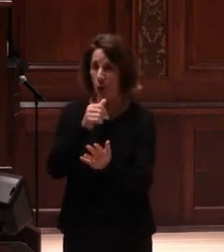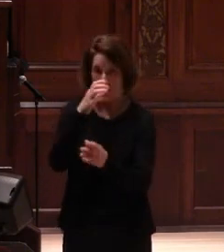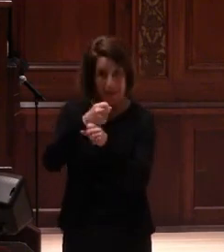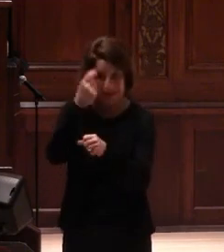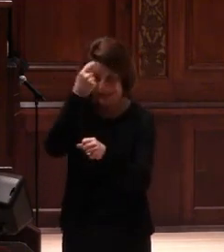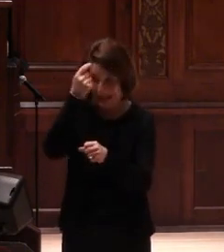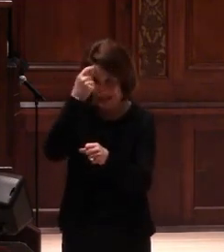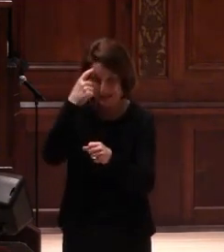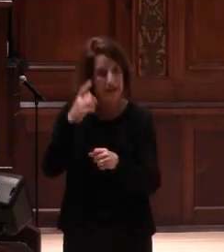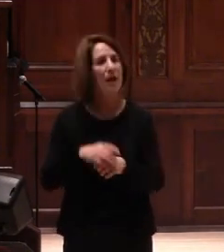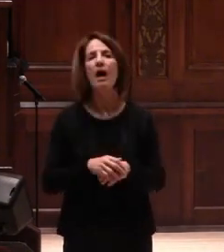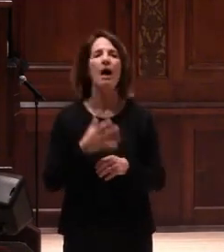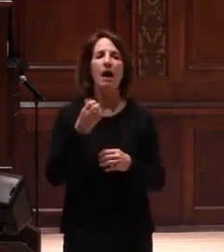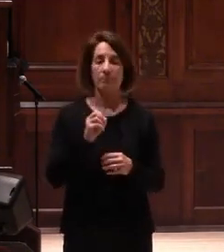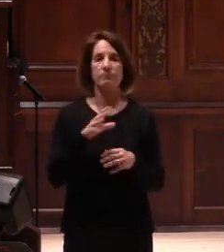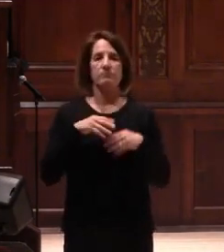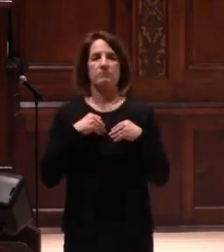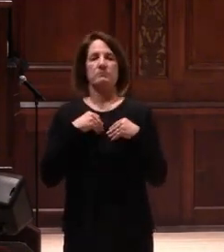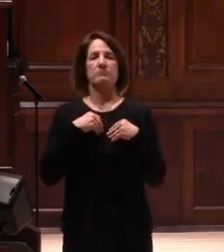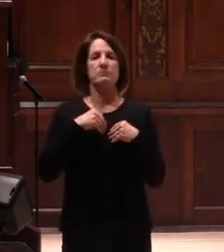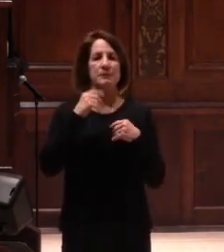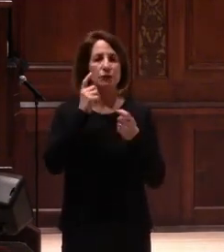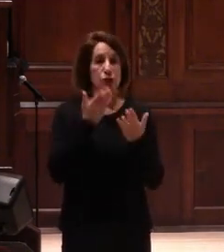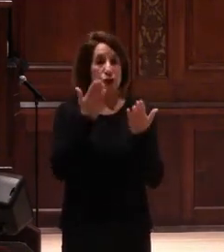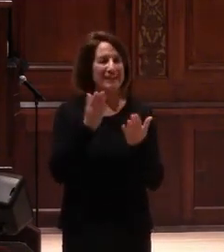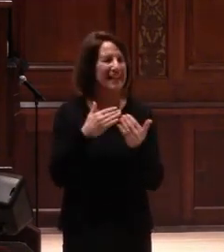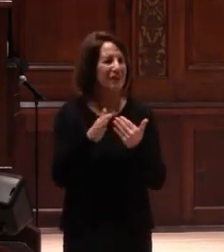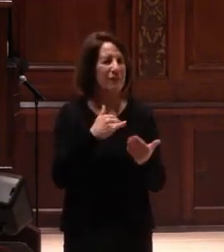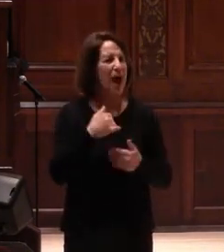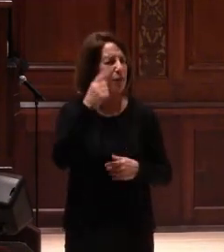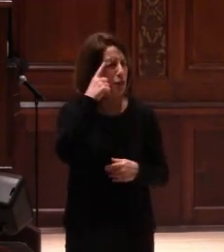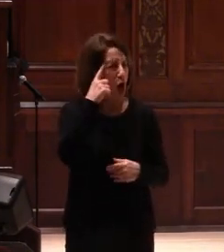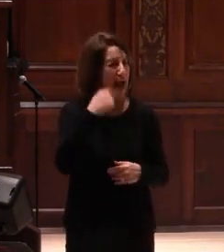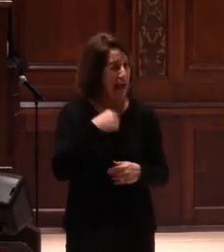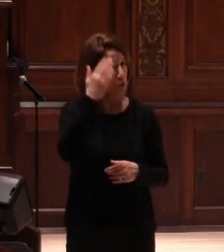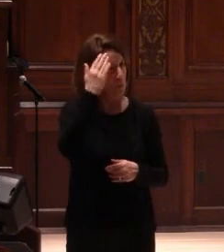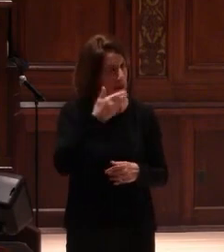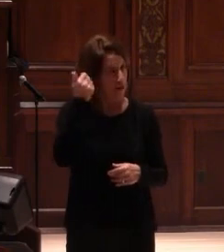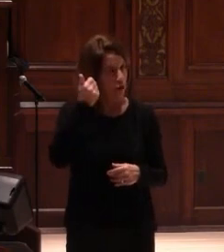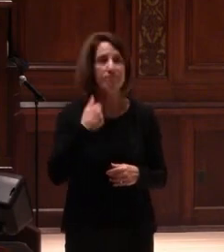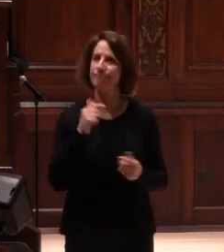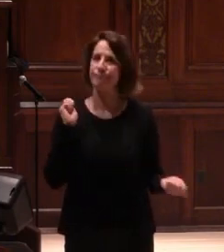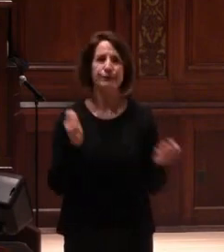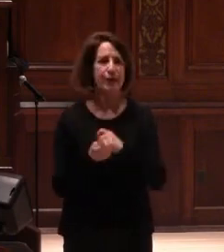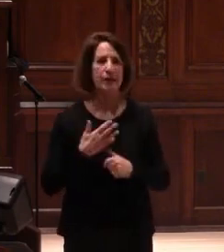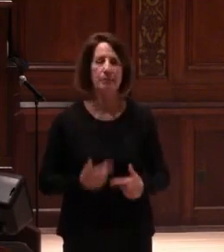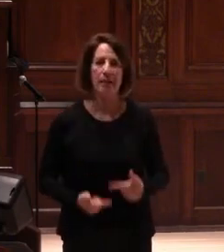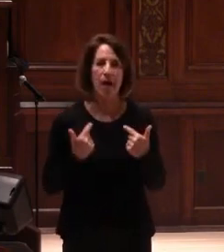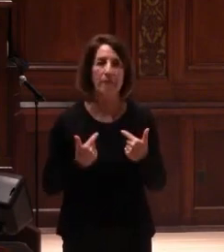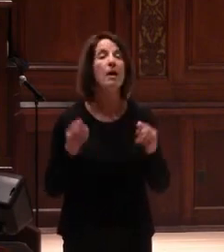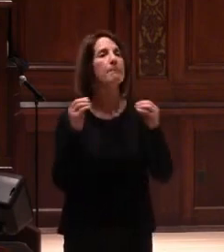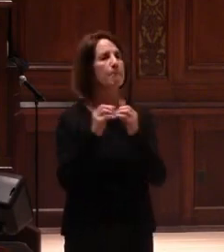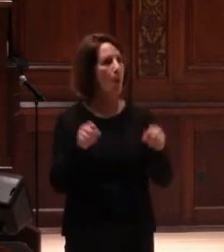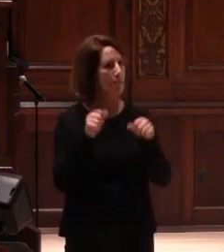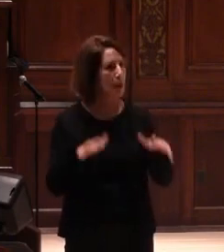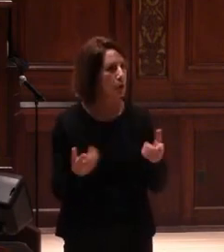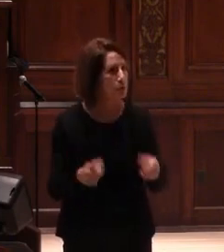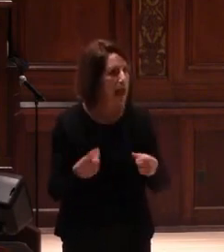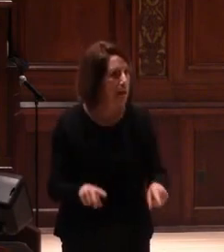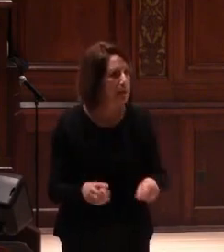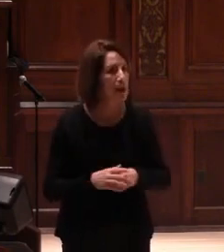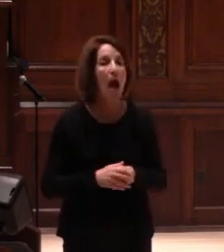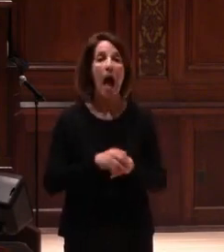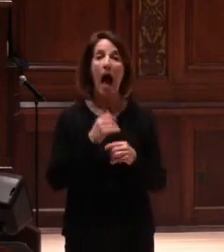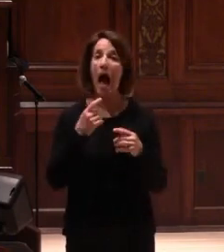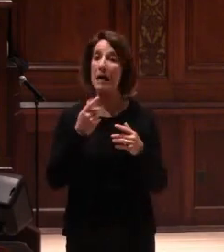taking suggestions even when I thought that I knew better, it changed my life. More miracles started happening. I stopped wanting